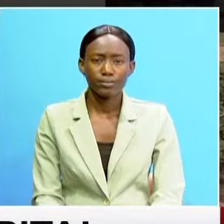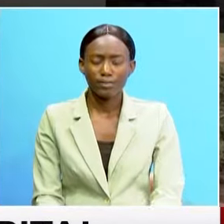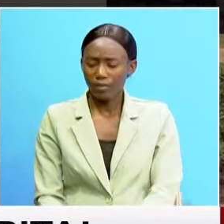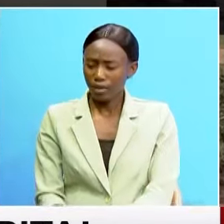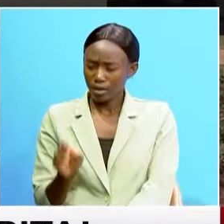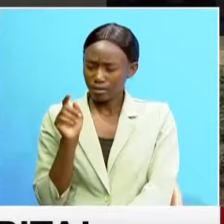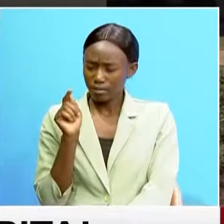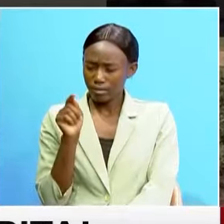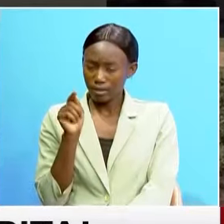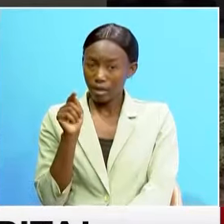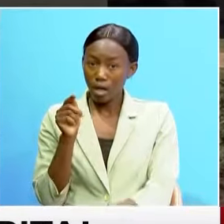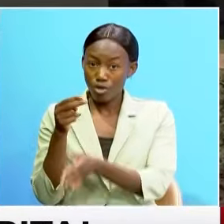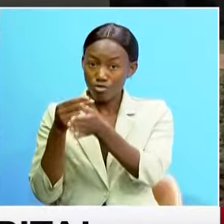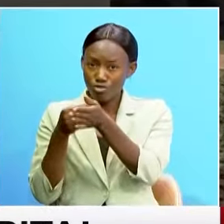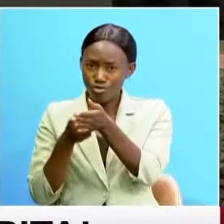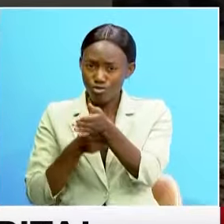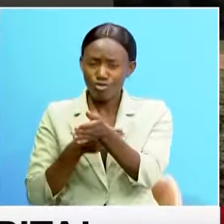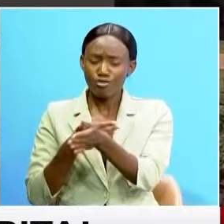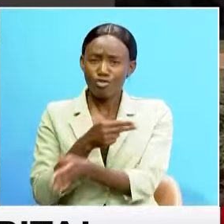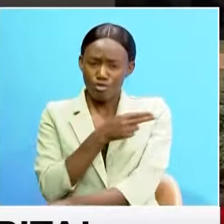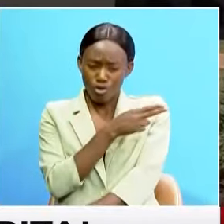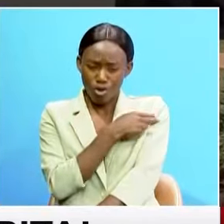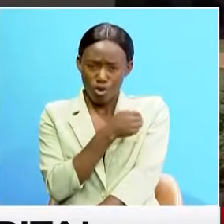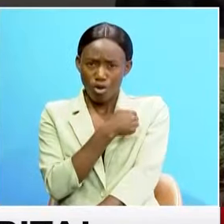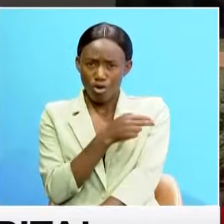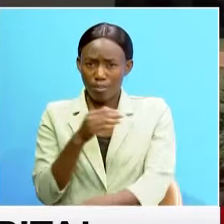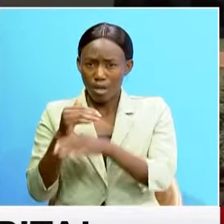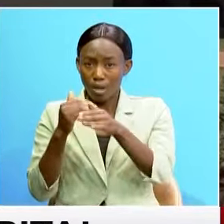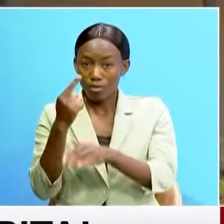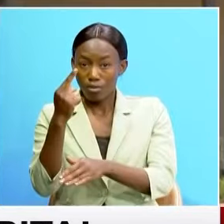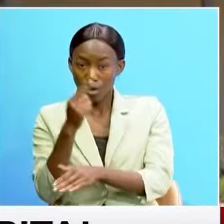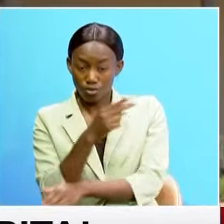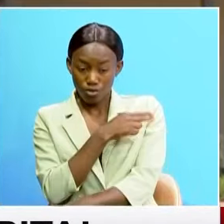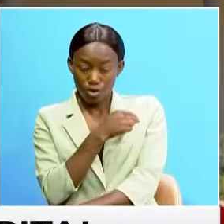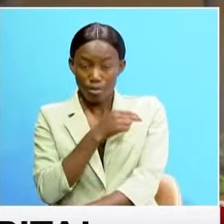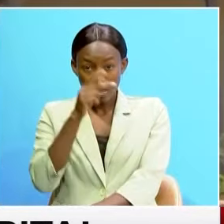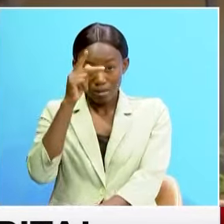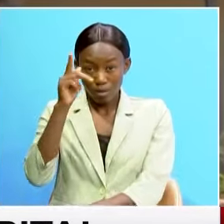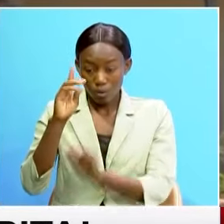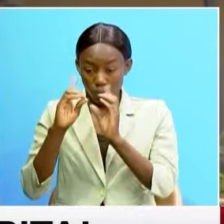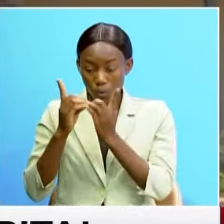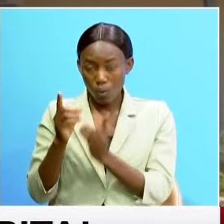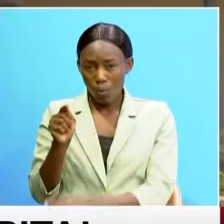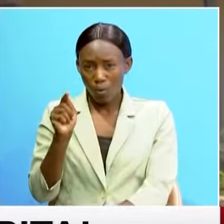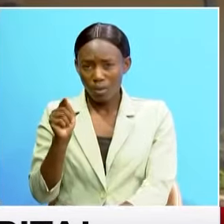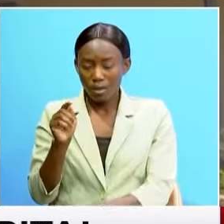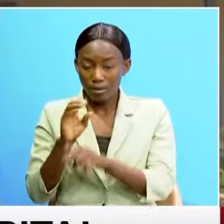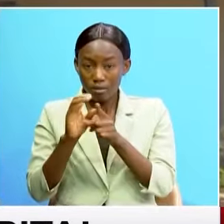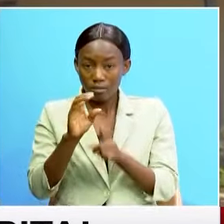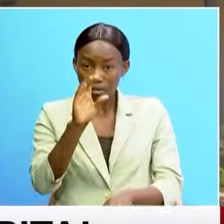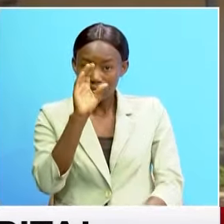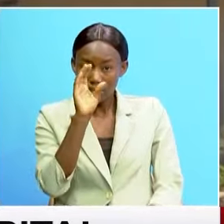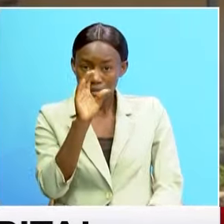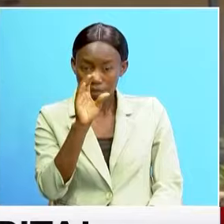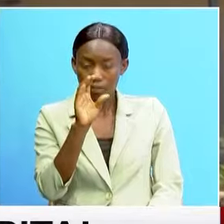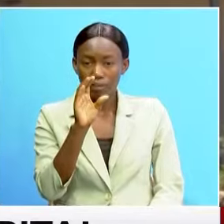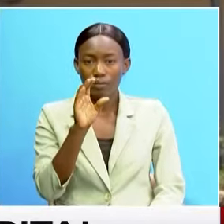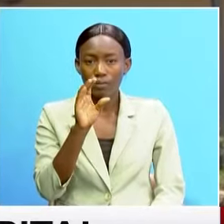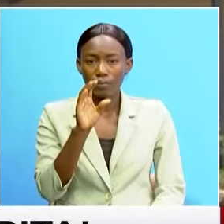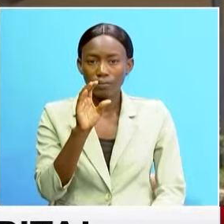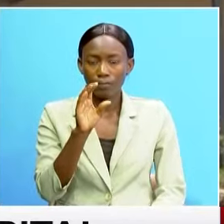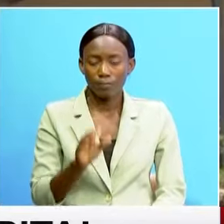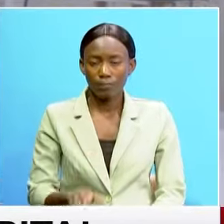This is the new state-of-the-art Chimwemwe Level 1 hospital in Kitwe District on the Copperbelt province.